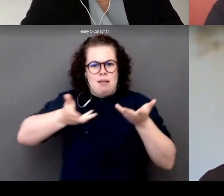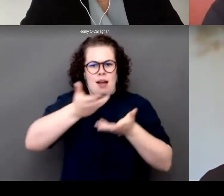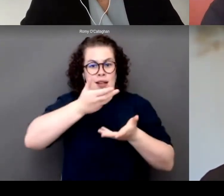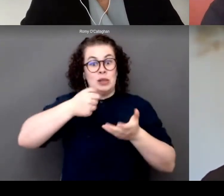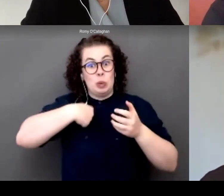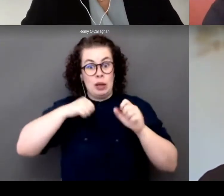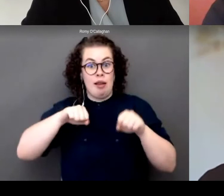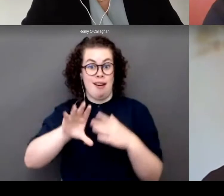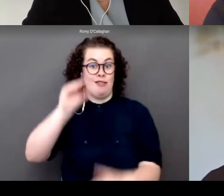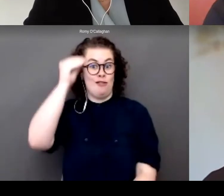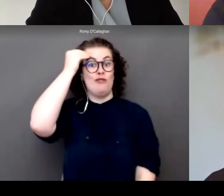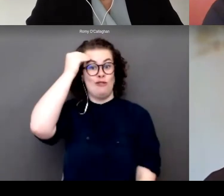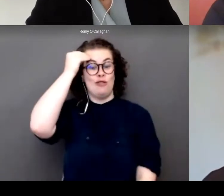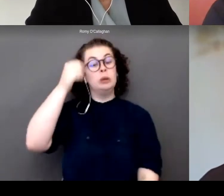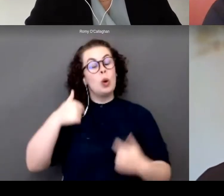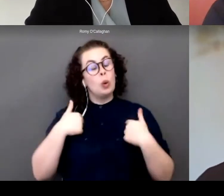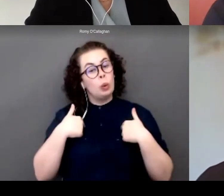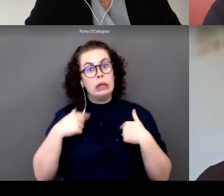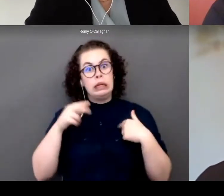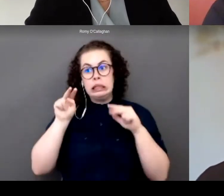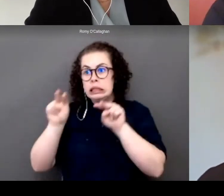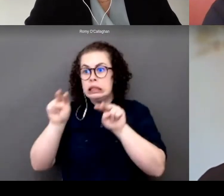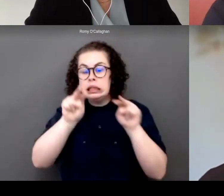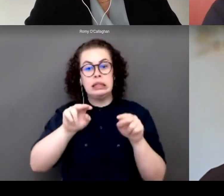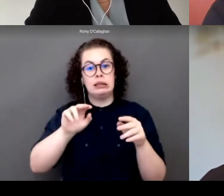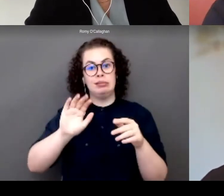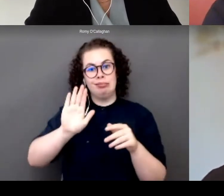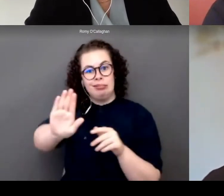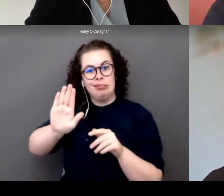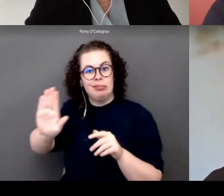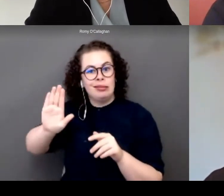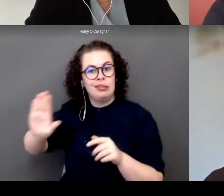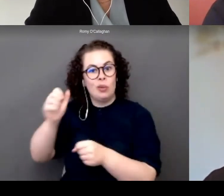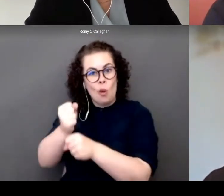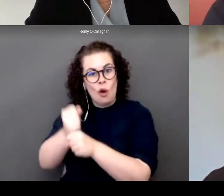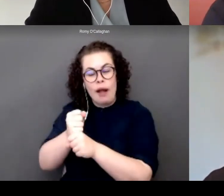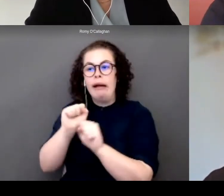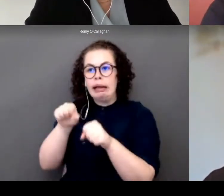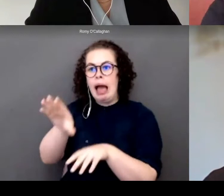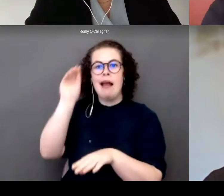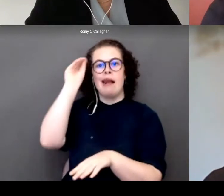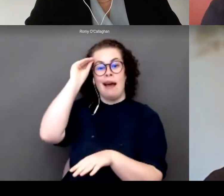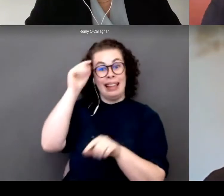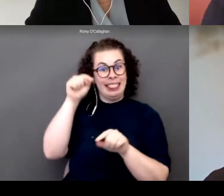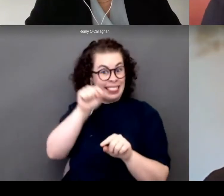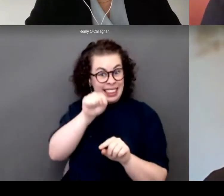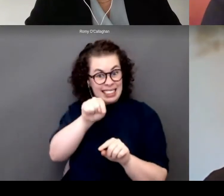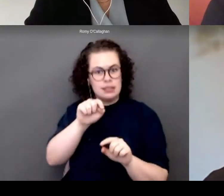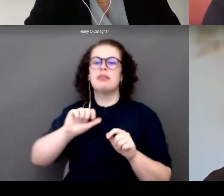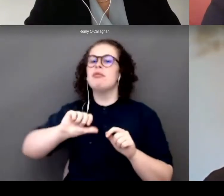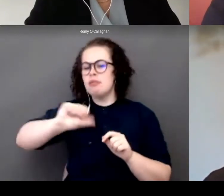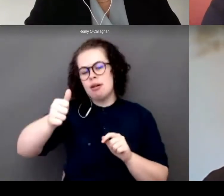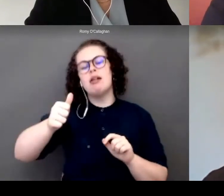the partners and the cities as good practice, and a practice that I would recommend. The way we